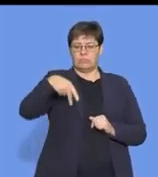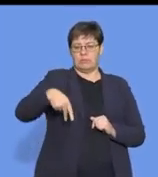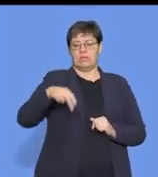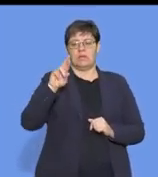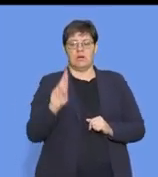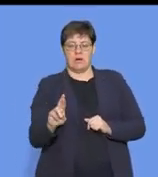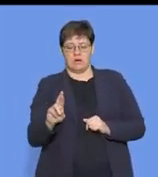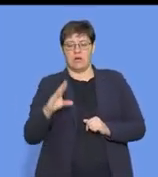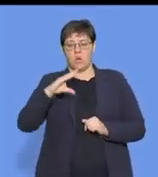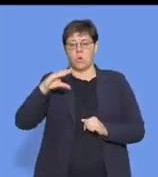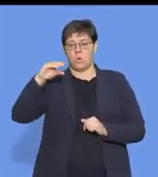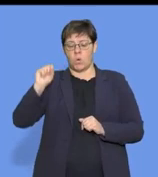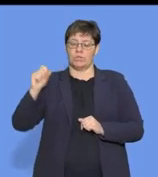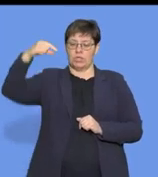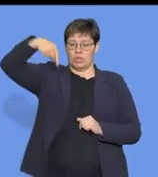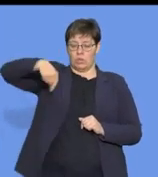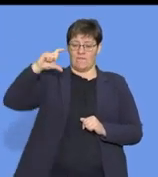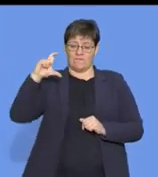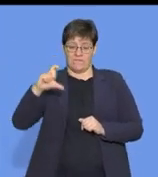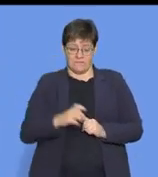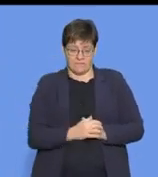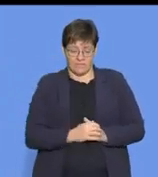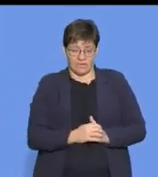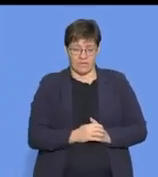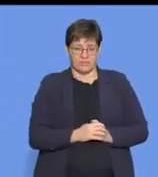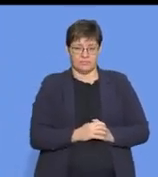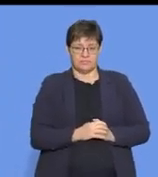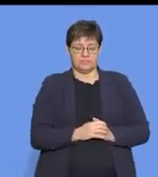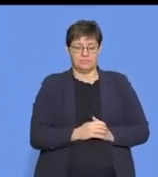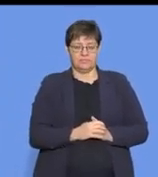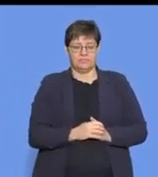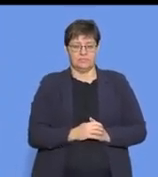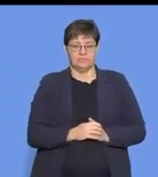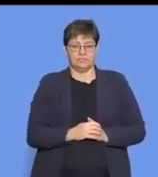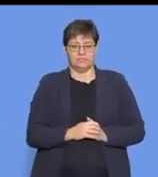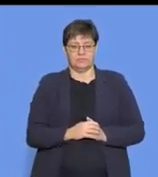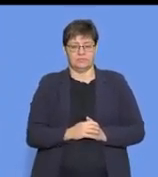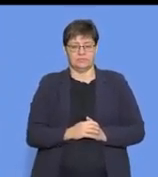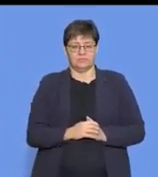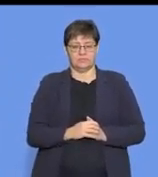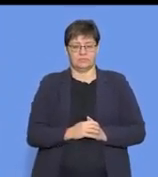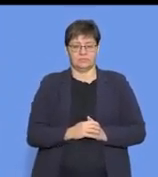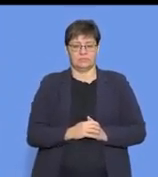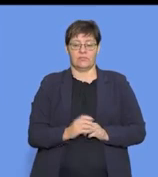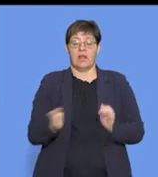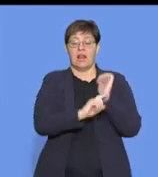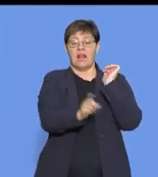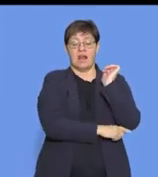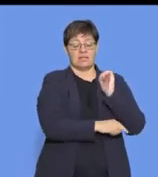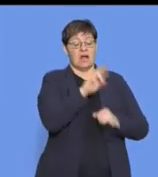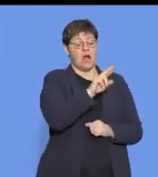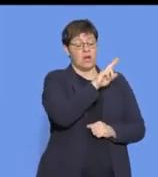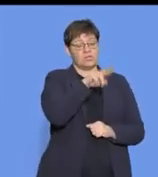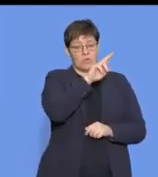squared minus 2pr cos q. And the last